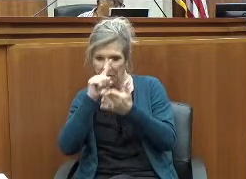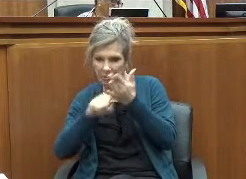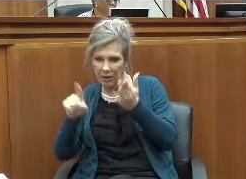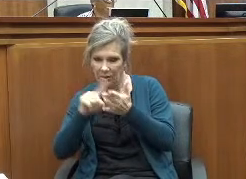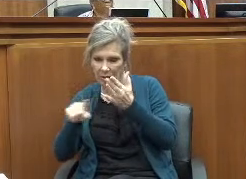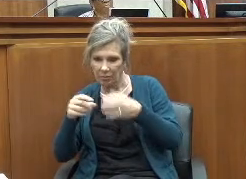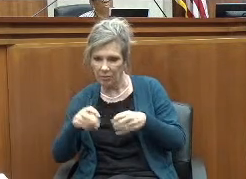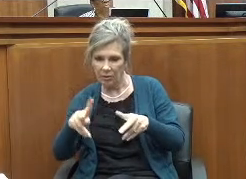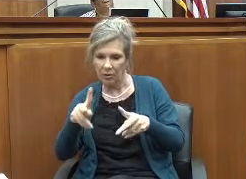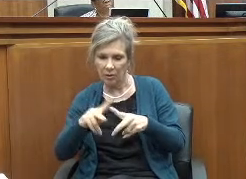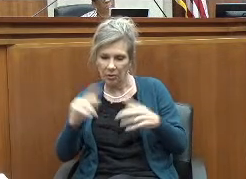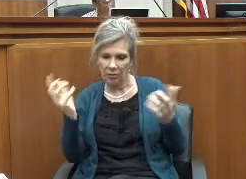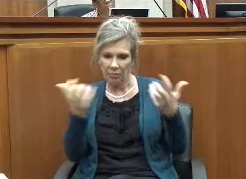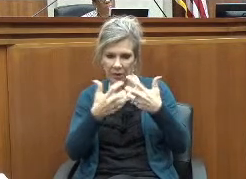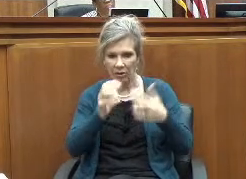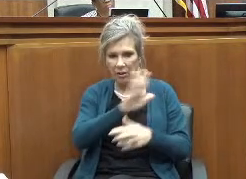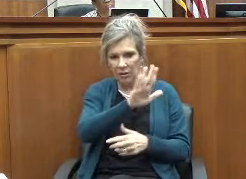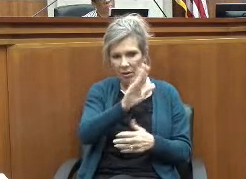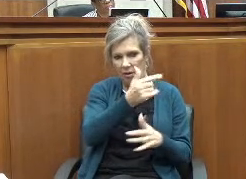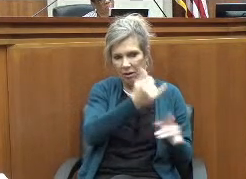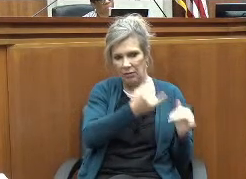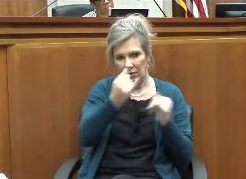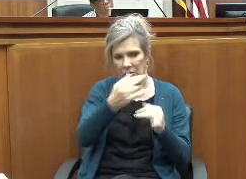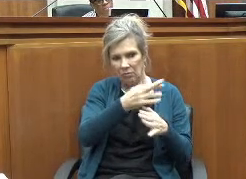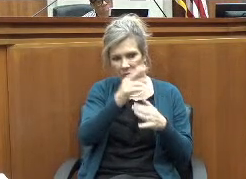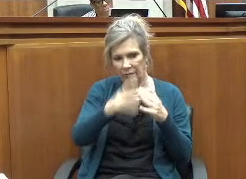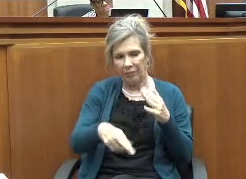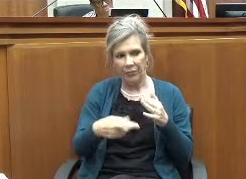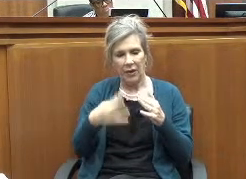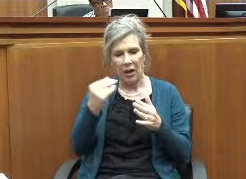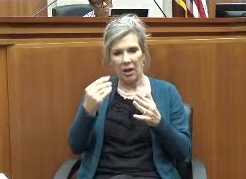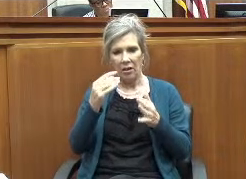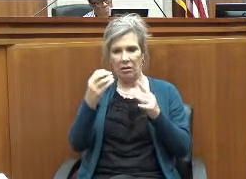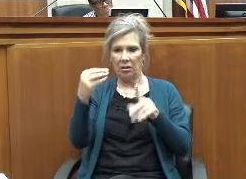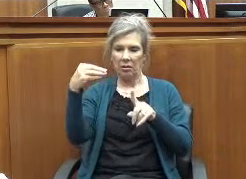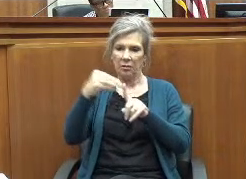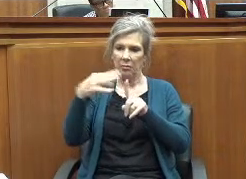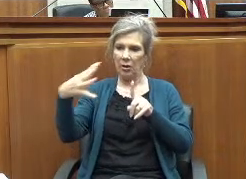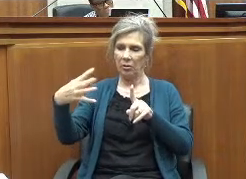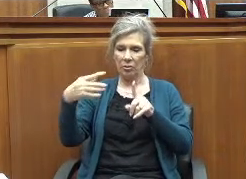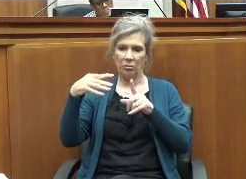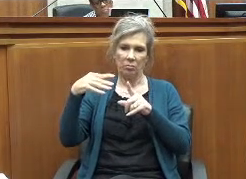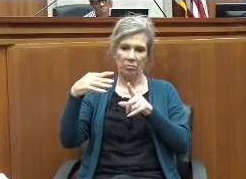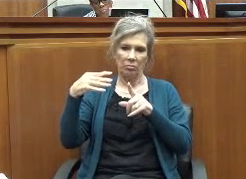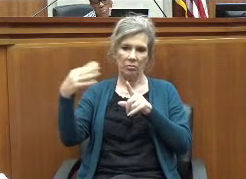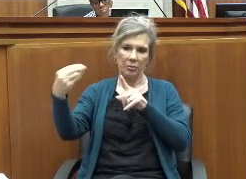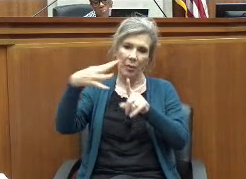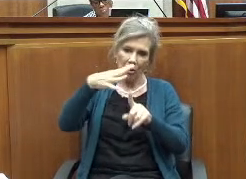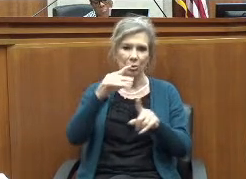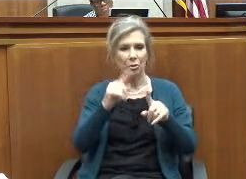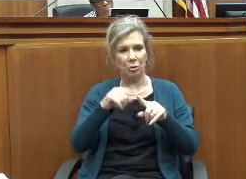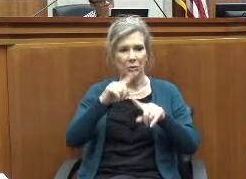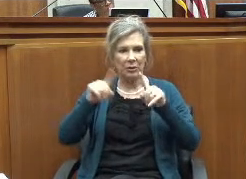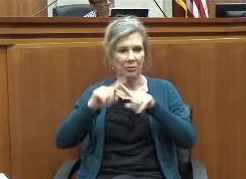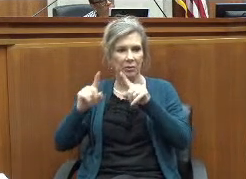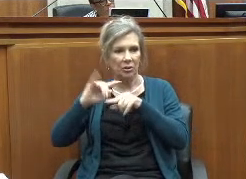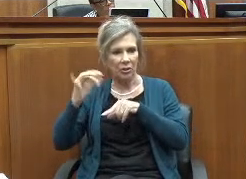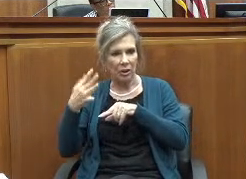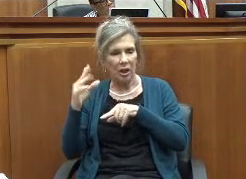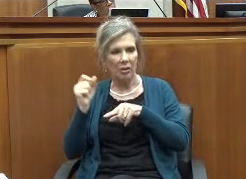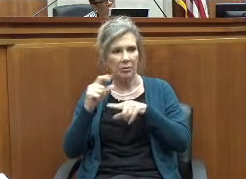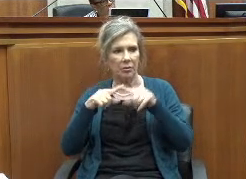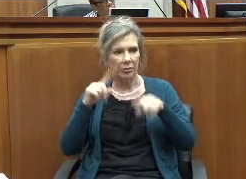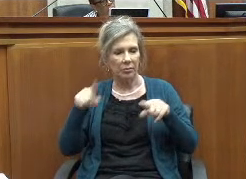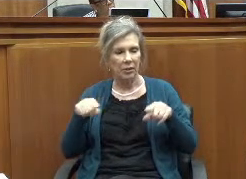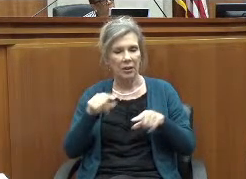their individual results, as well as exposure to a variety of jobs and experts within the clusters of interest. Career pathways and skills